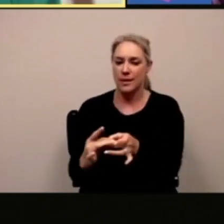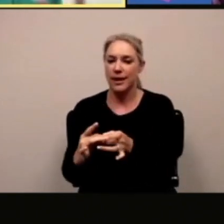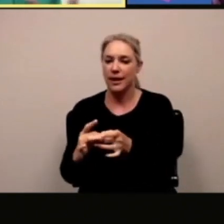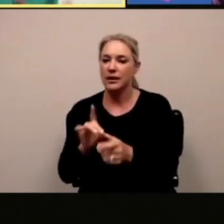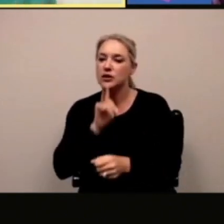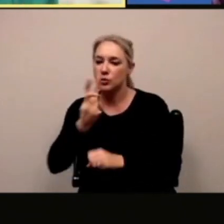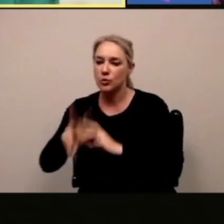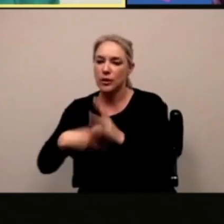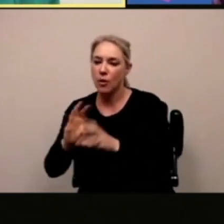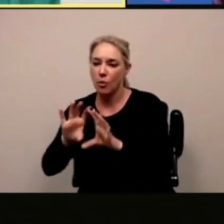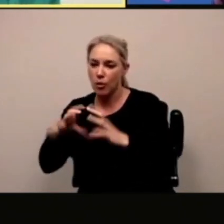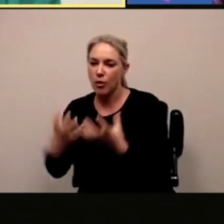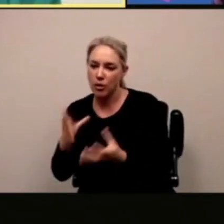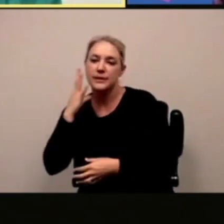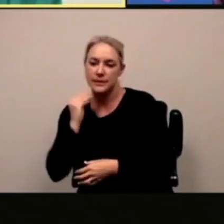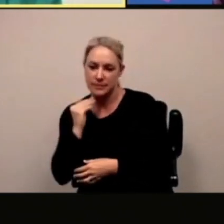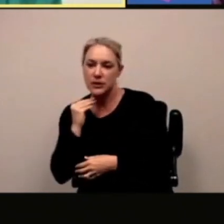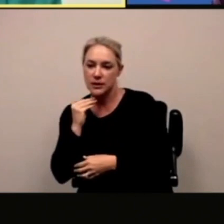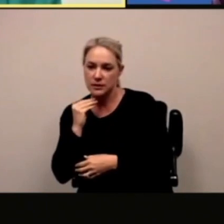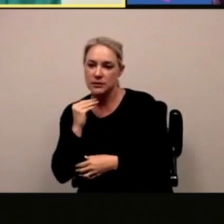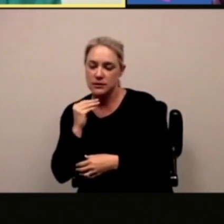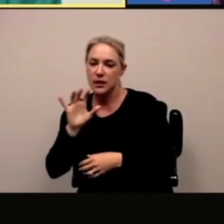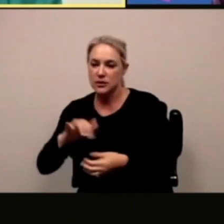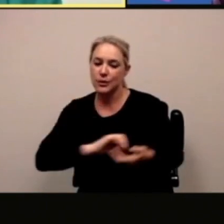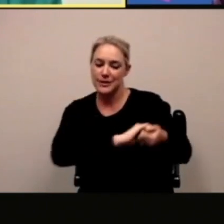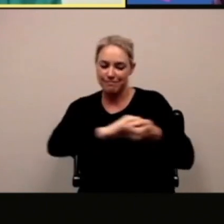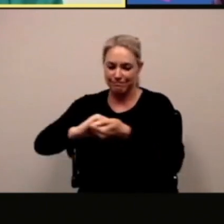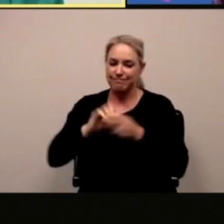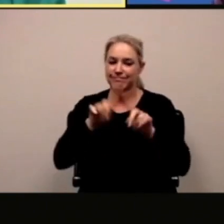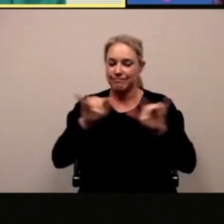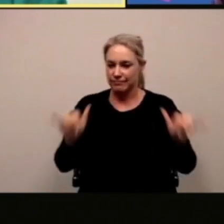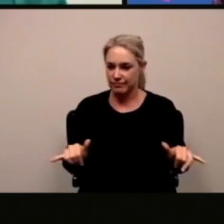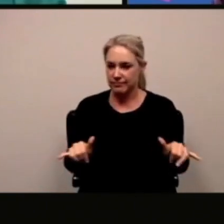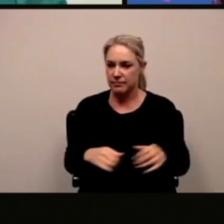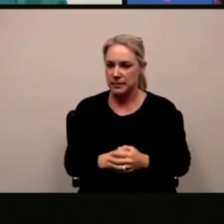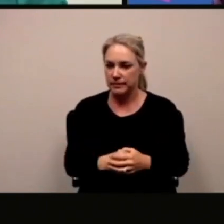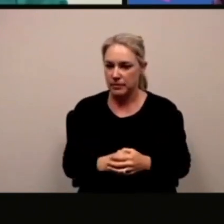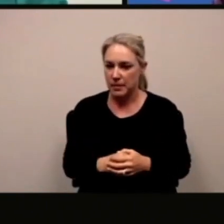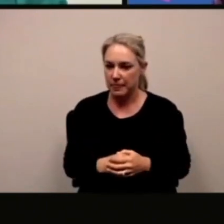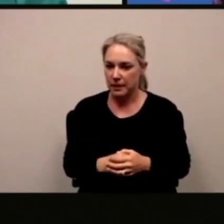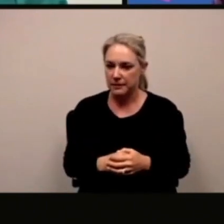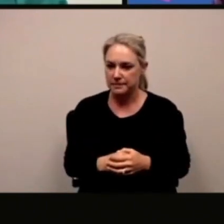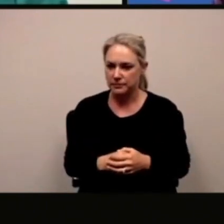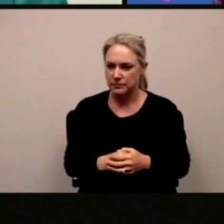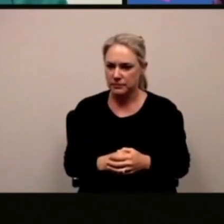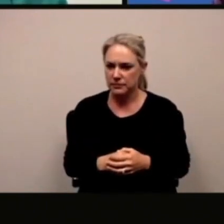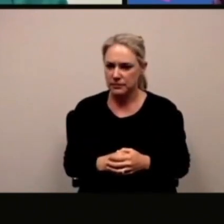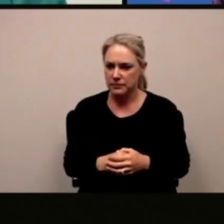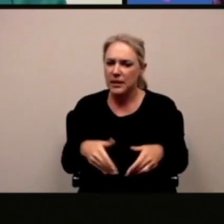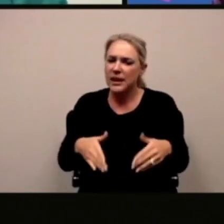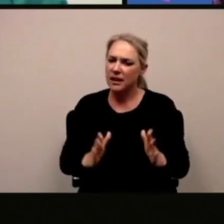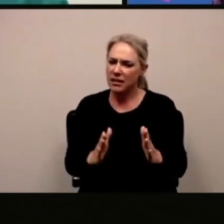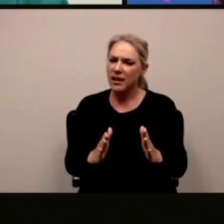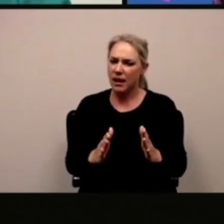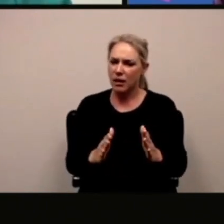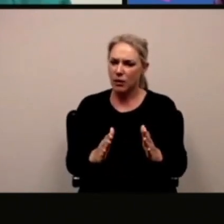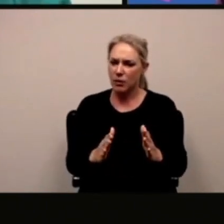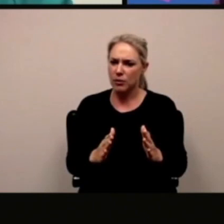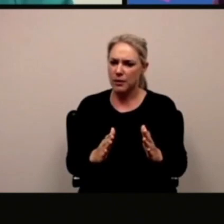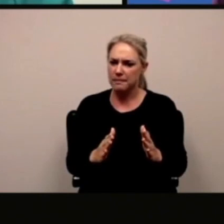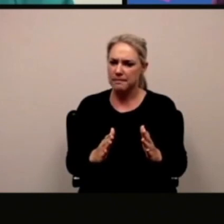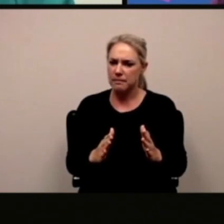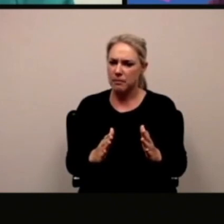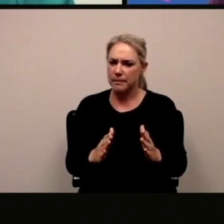so interwoven, which is what makes it such a great experience for kids. Yeah, absolutely. And you have to give them you have to